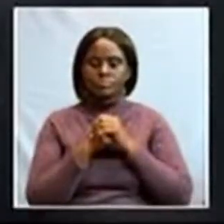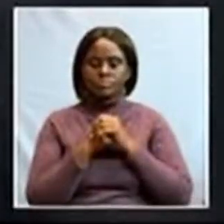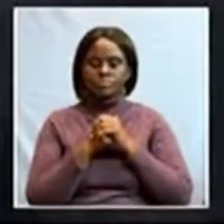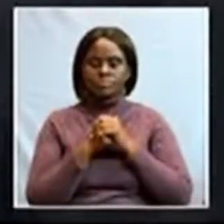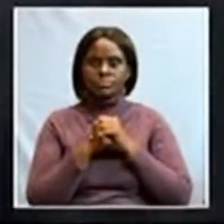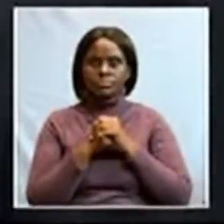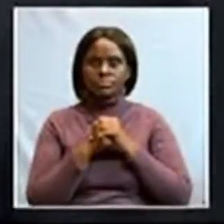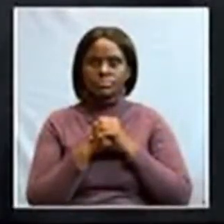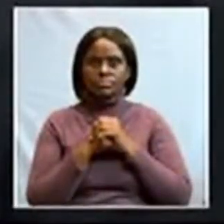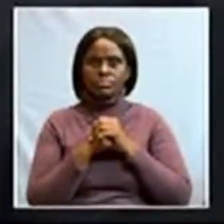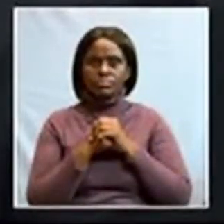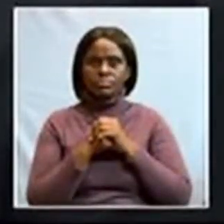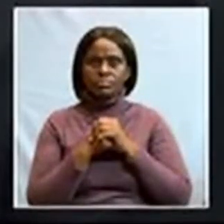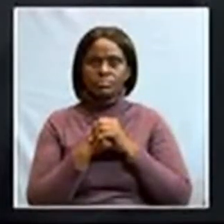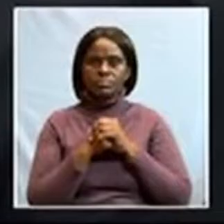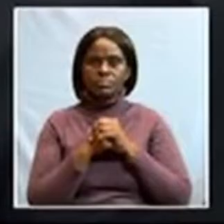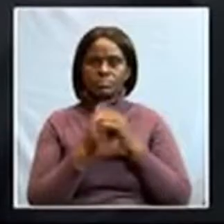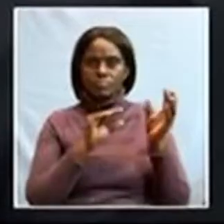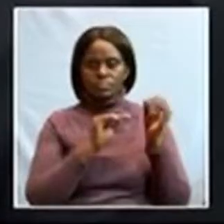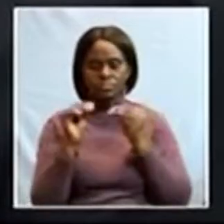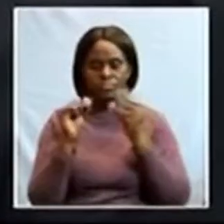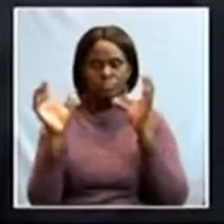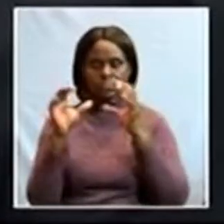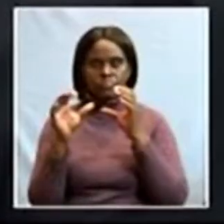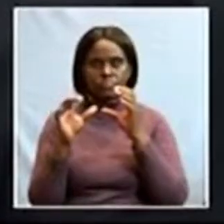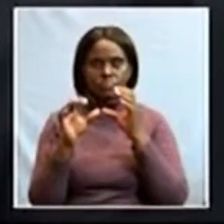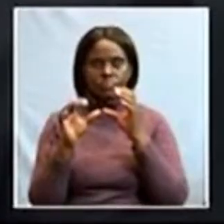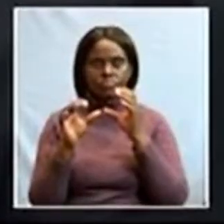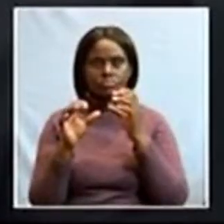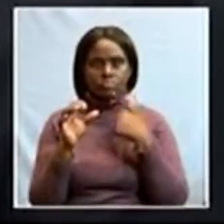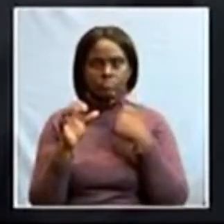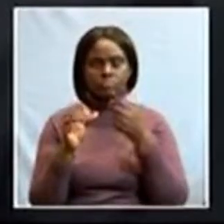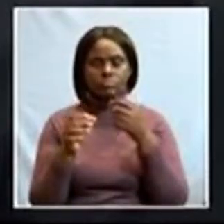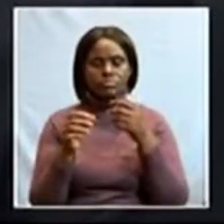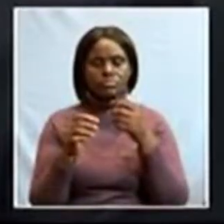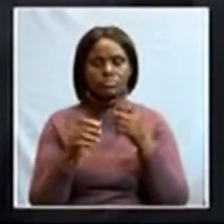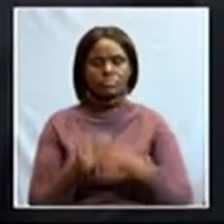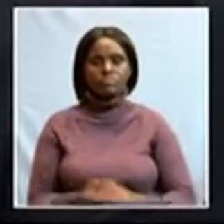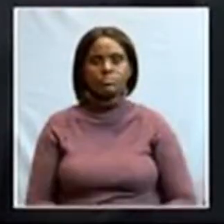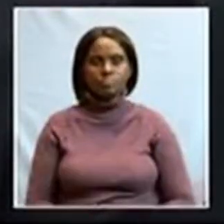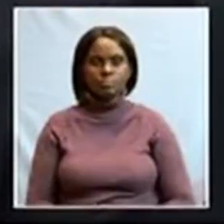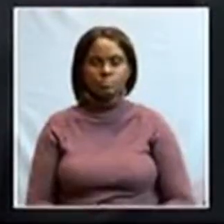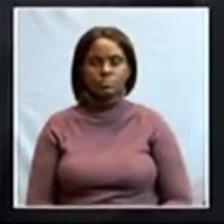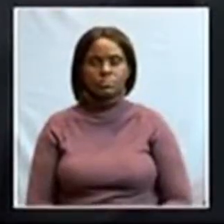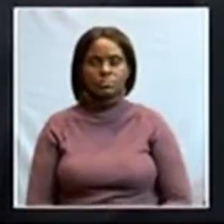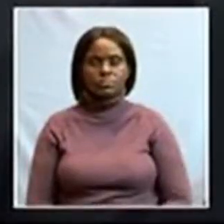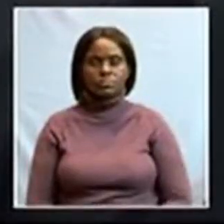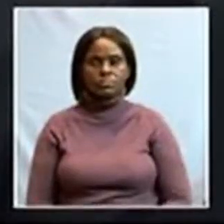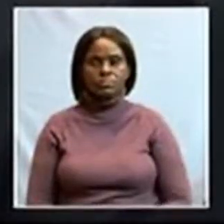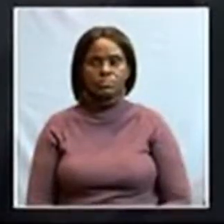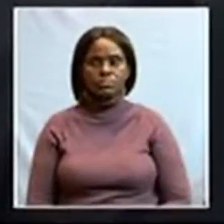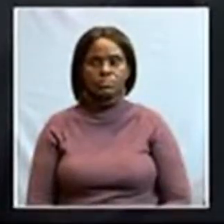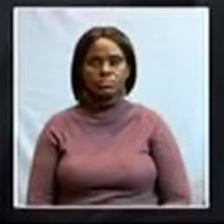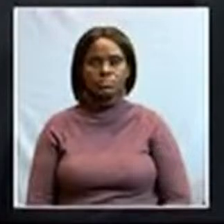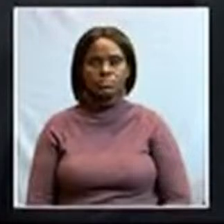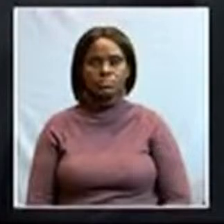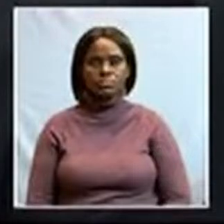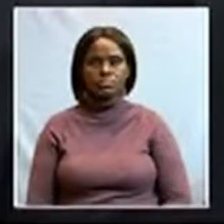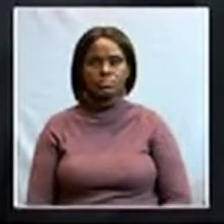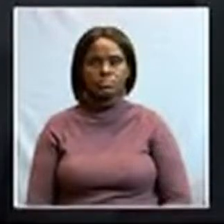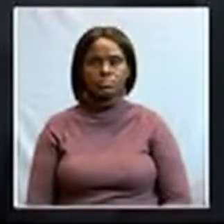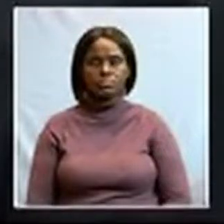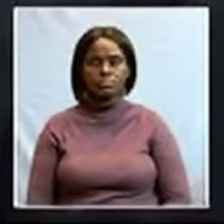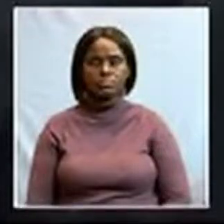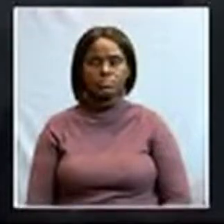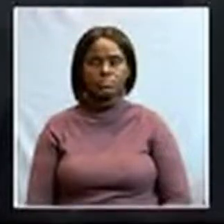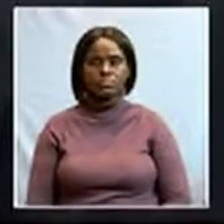let me drive the committee to page 18. You've asked 2 questions. You want to go to another query? Another query,